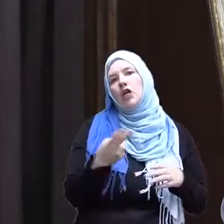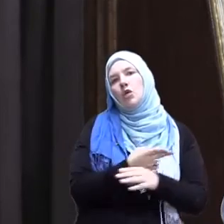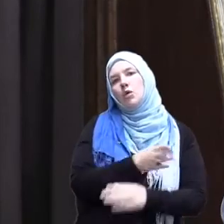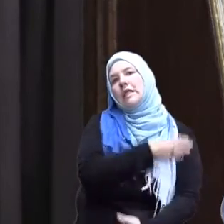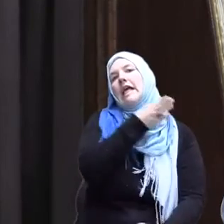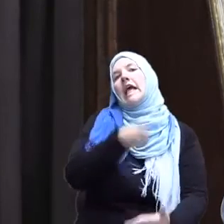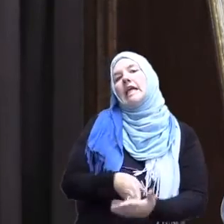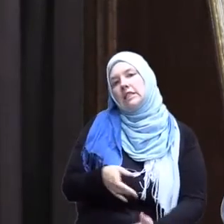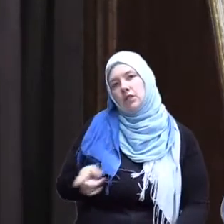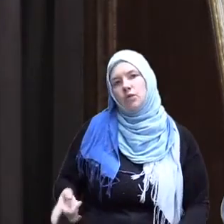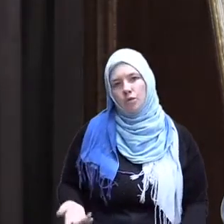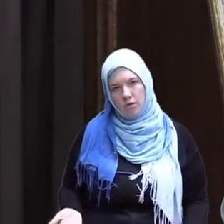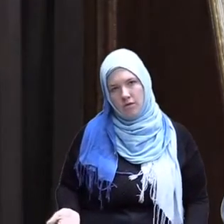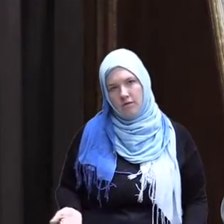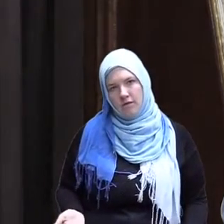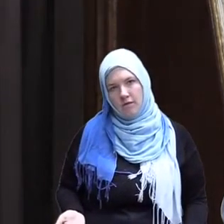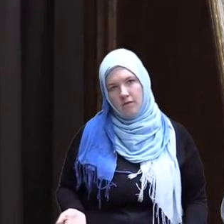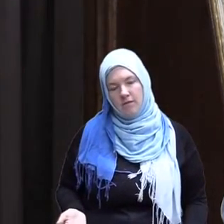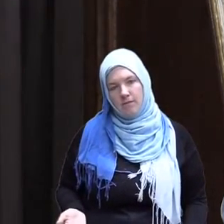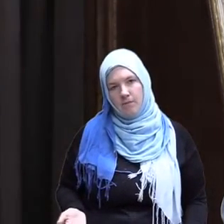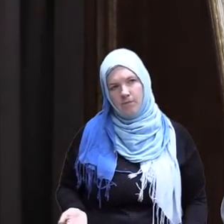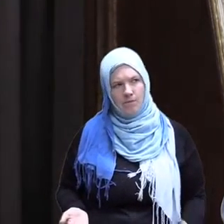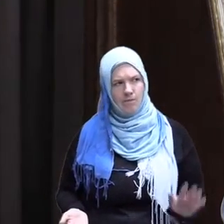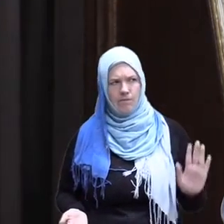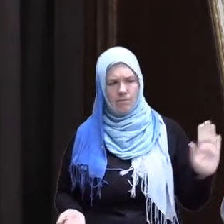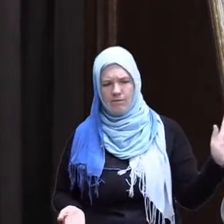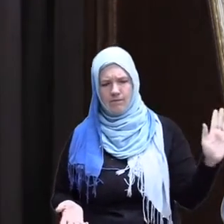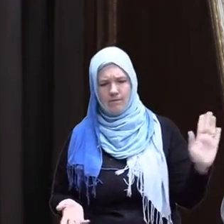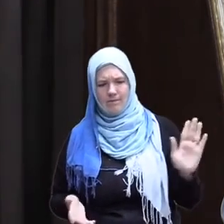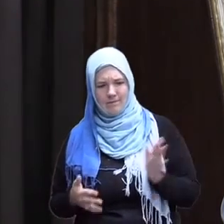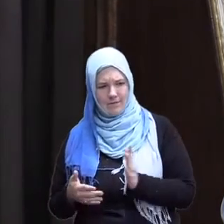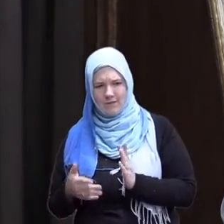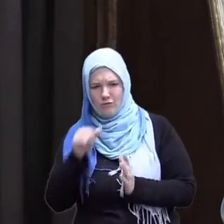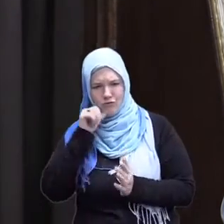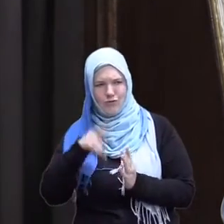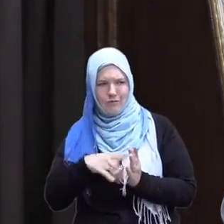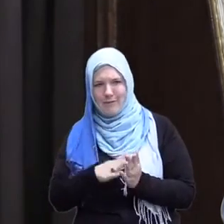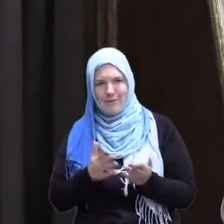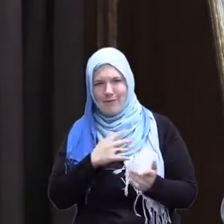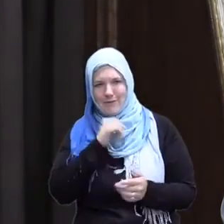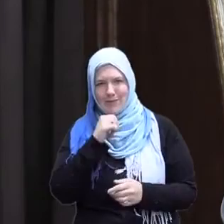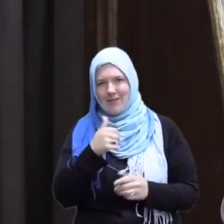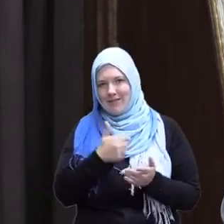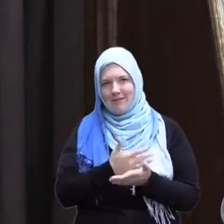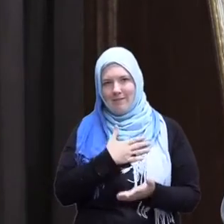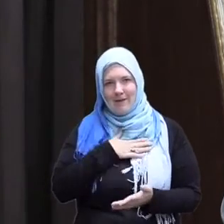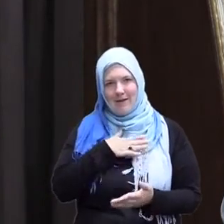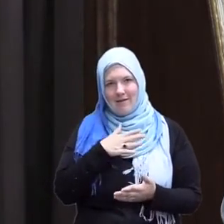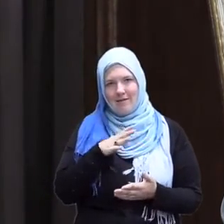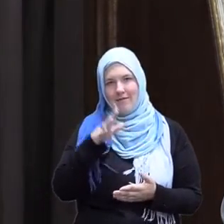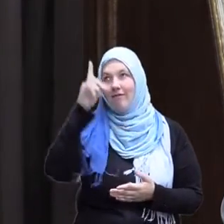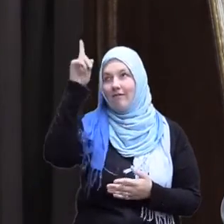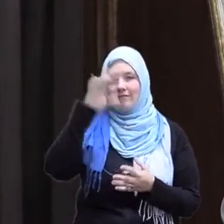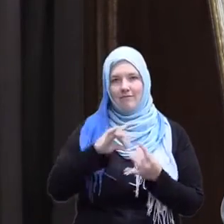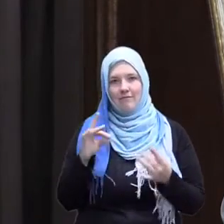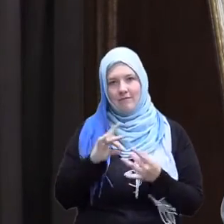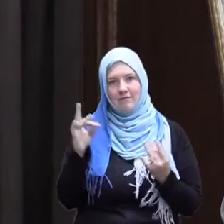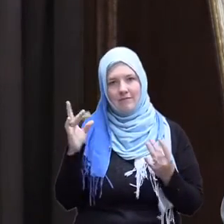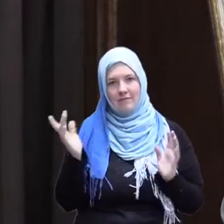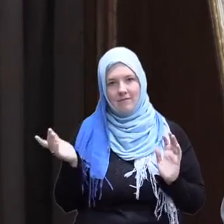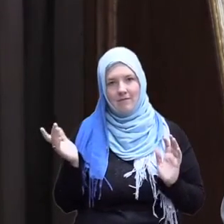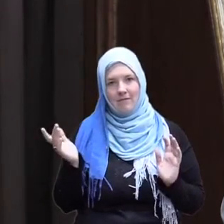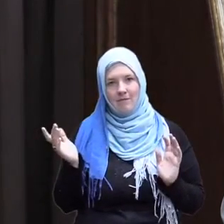before Allah? Don't you mind? Don't you reason? Don't you think? In other words, don't you think like